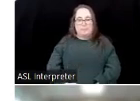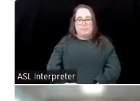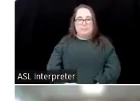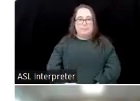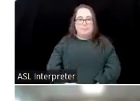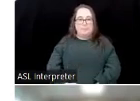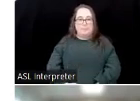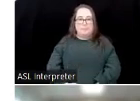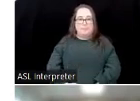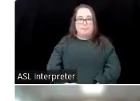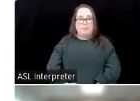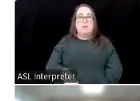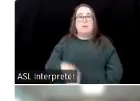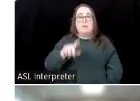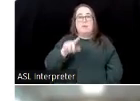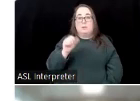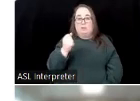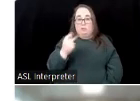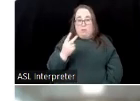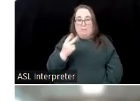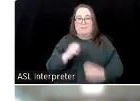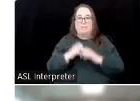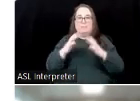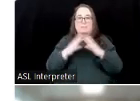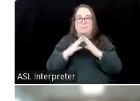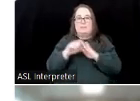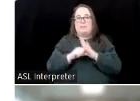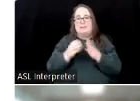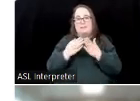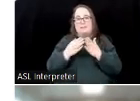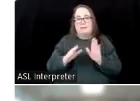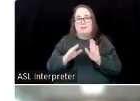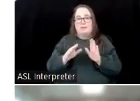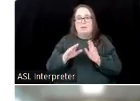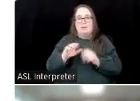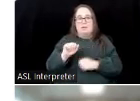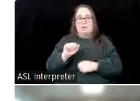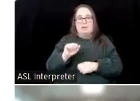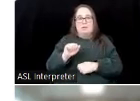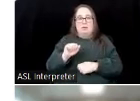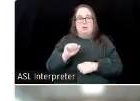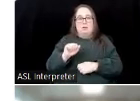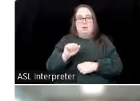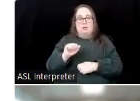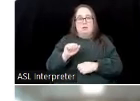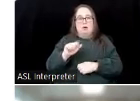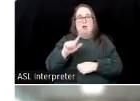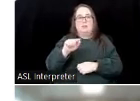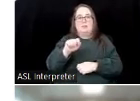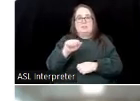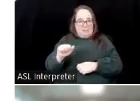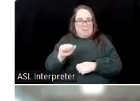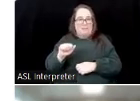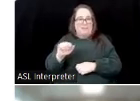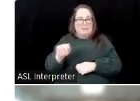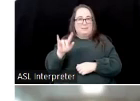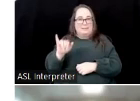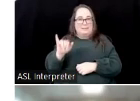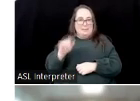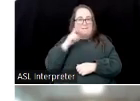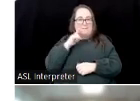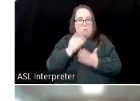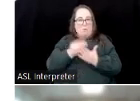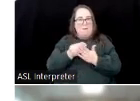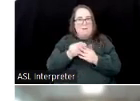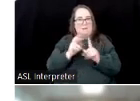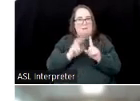In 2012, HCS launched a state-funded ALTSA subsidy as part of our Money Follows the Person demonstration. As the